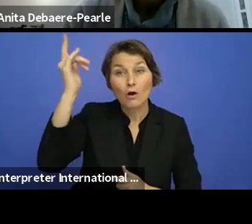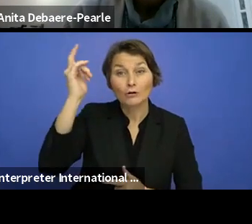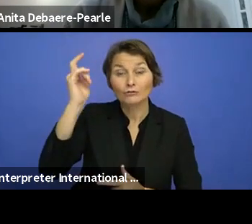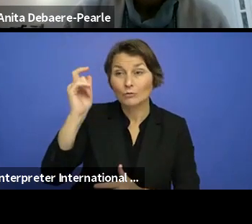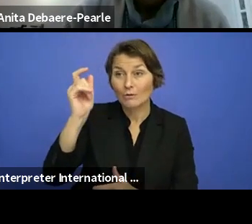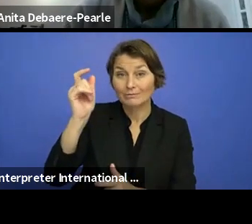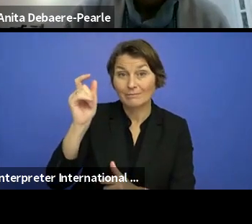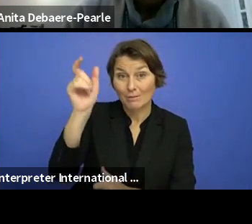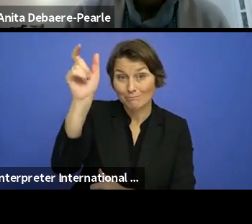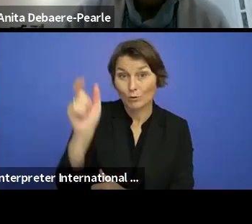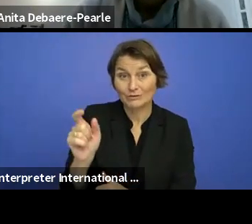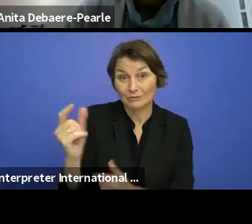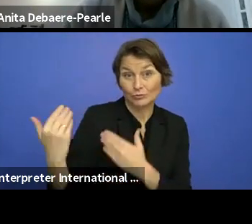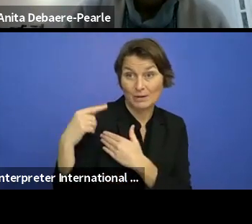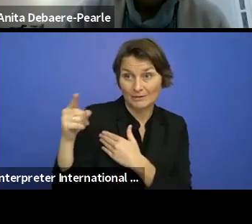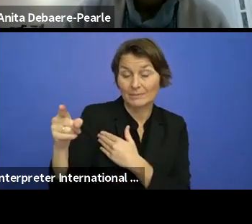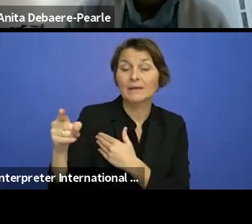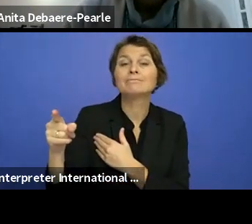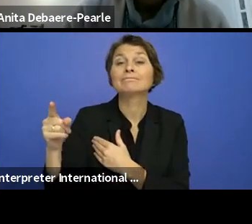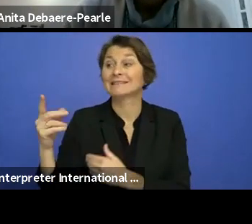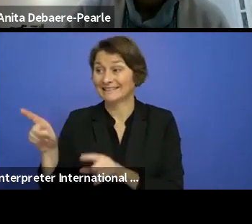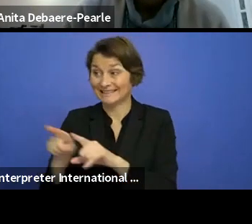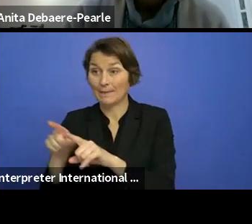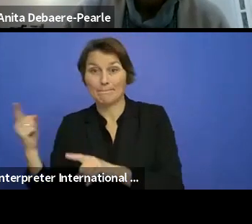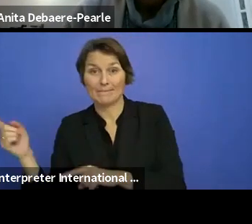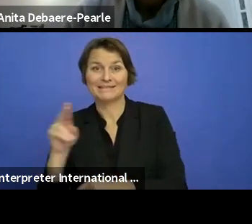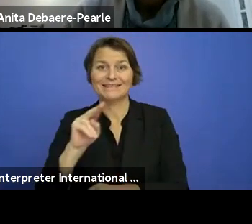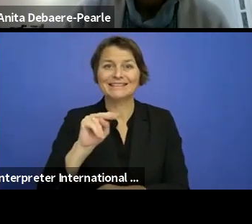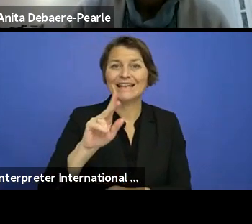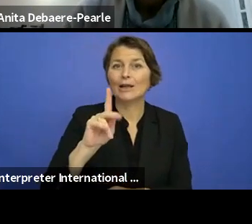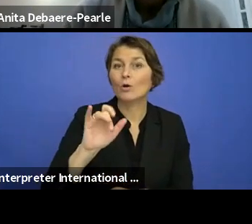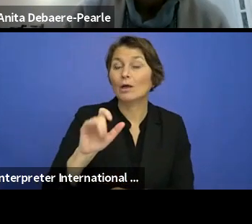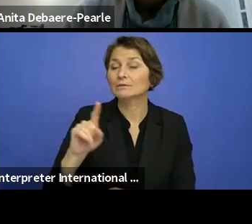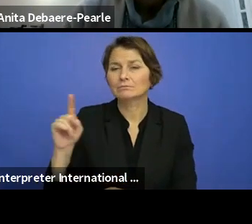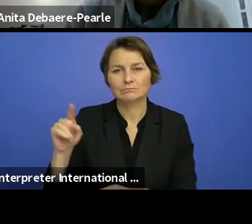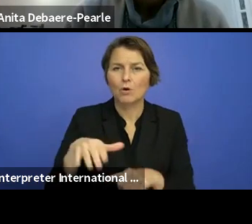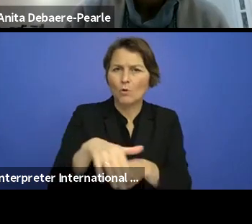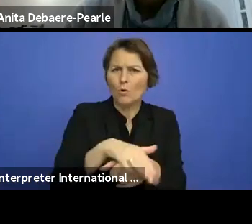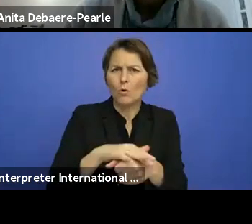that Niklas said, go and see your local